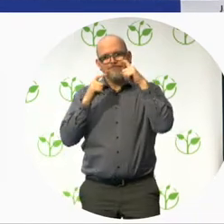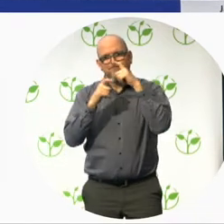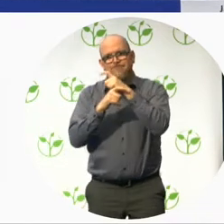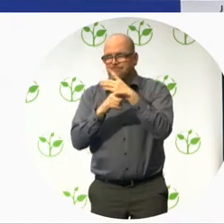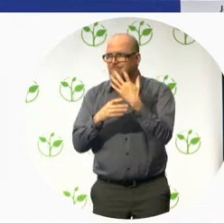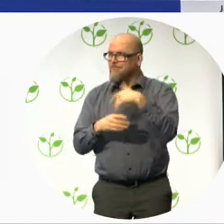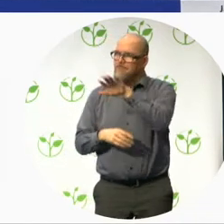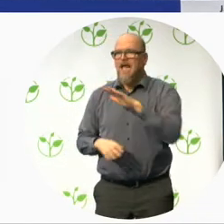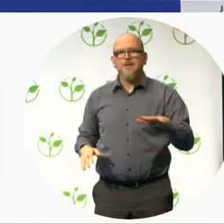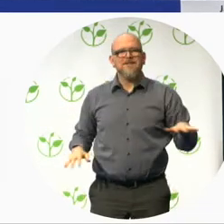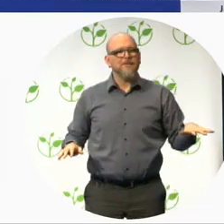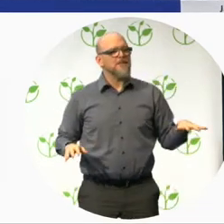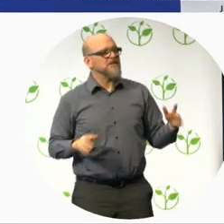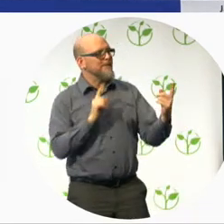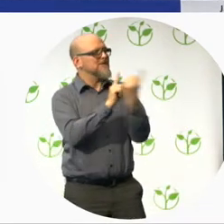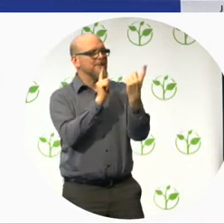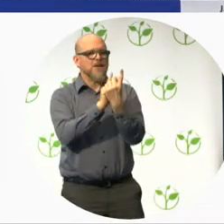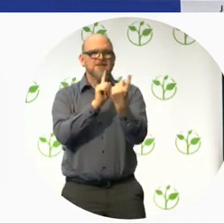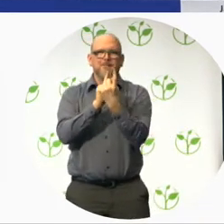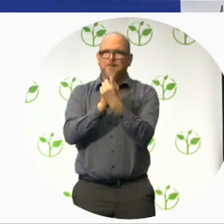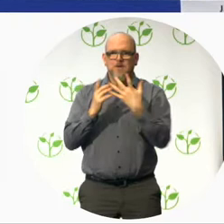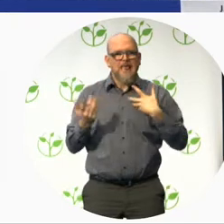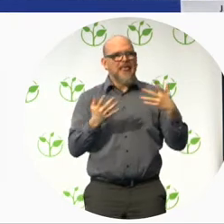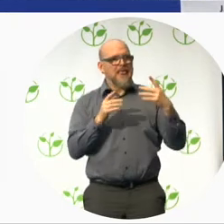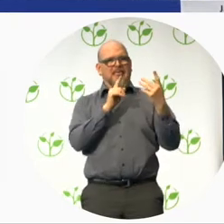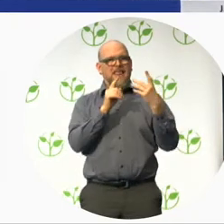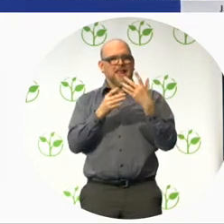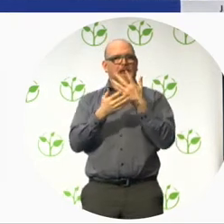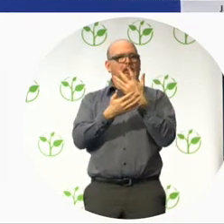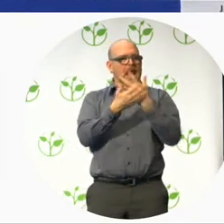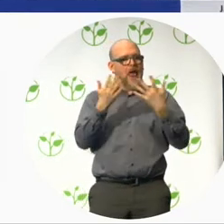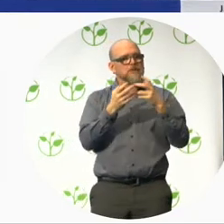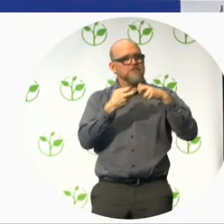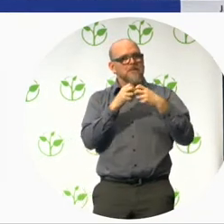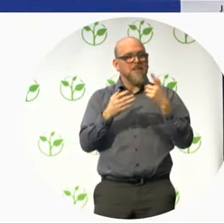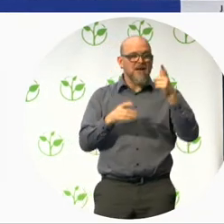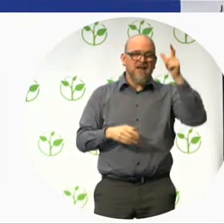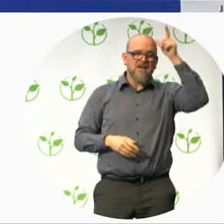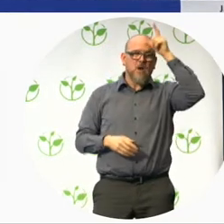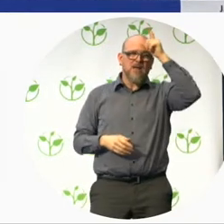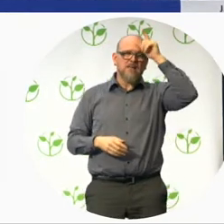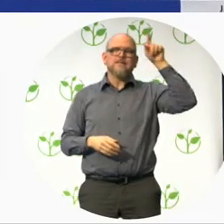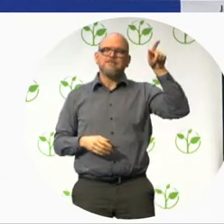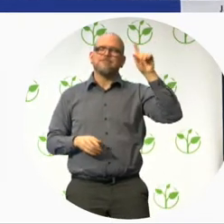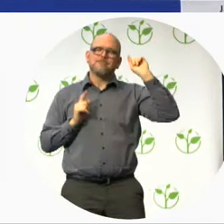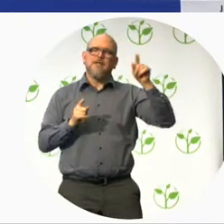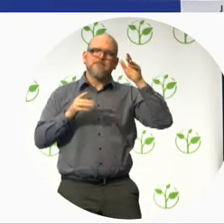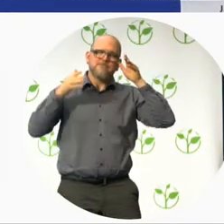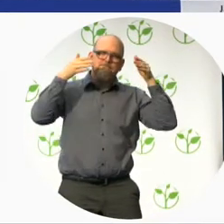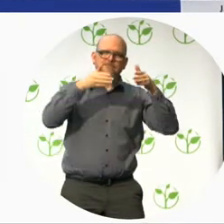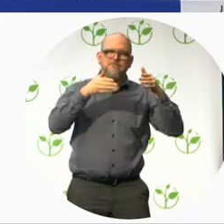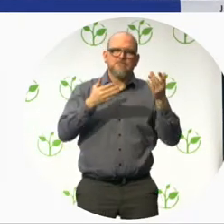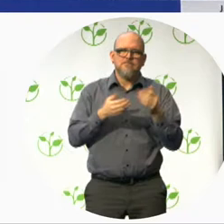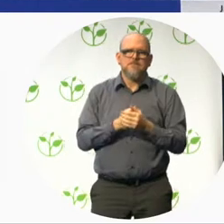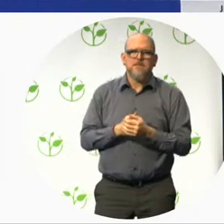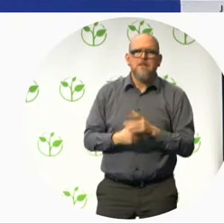as we do. And I believe the things that we do in Jordan can be implemented as well in Palestine, Syria,